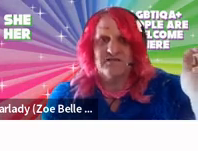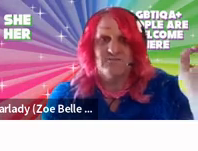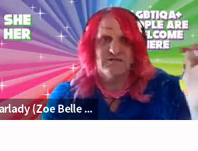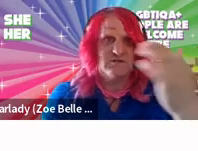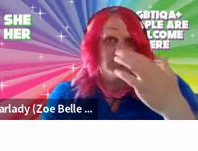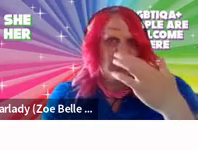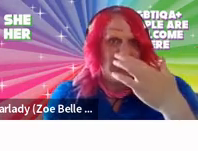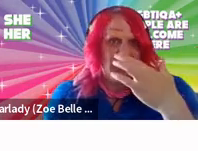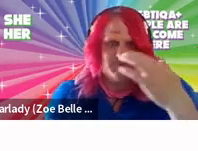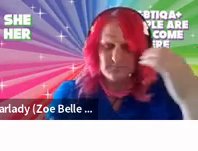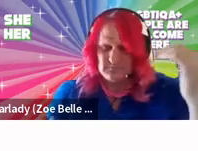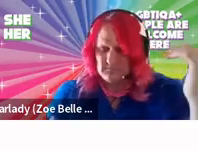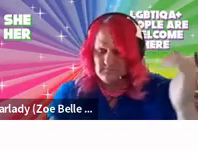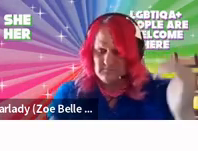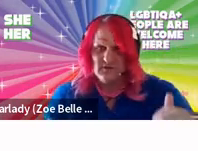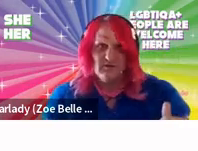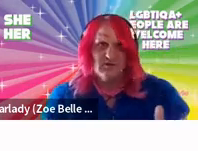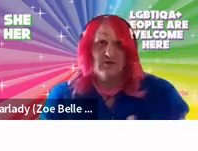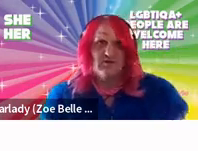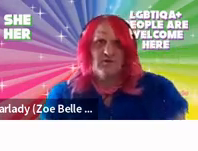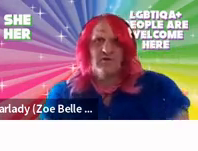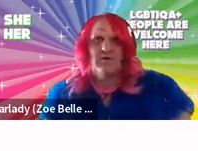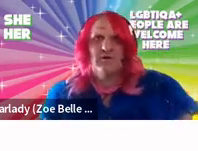of transmisogyny.